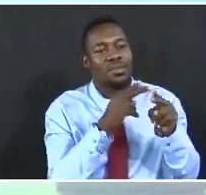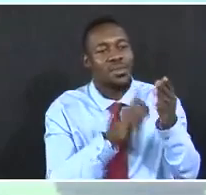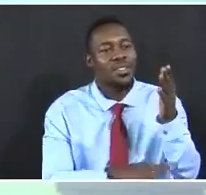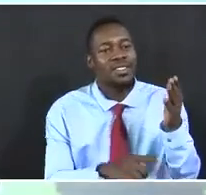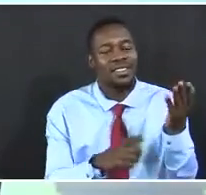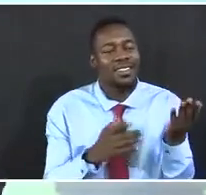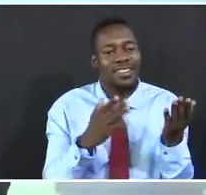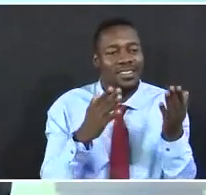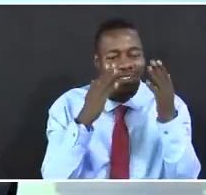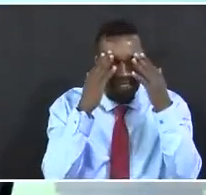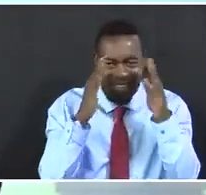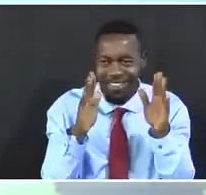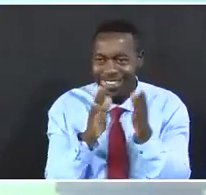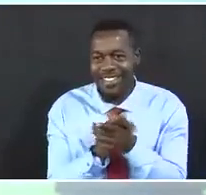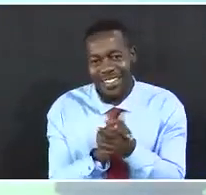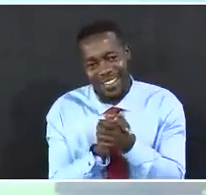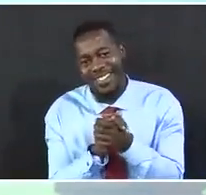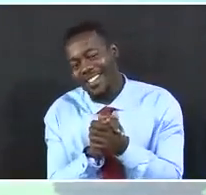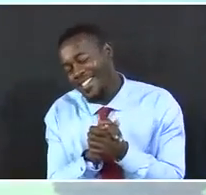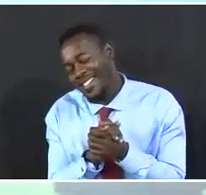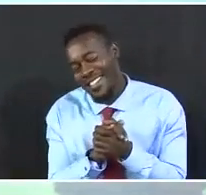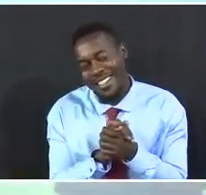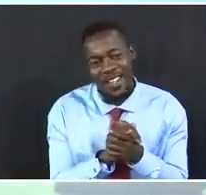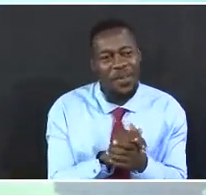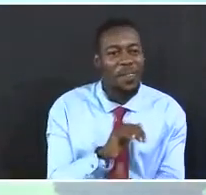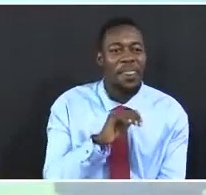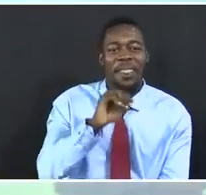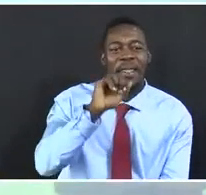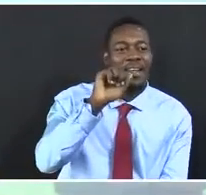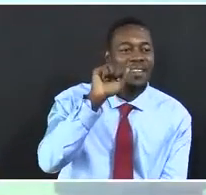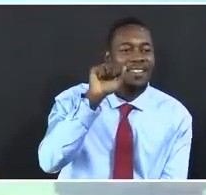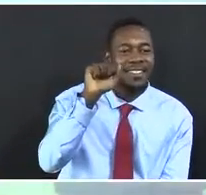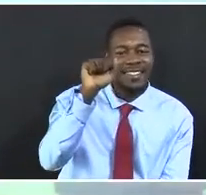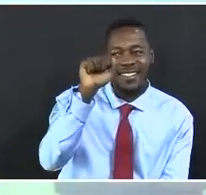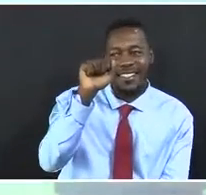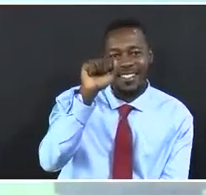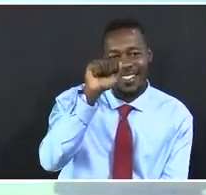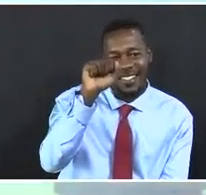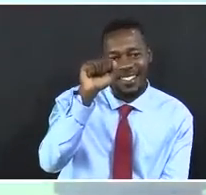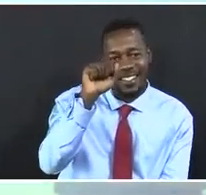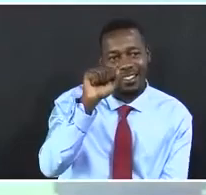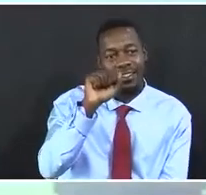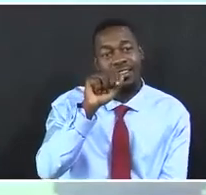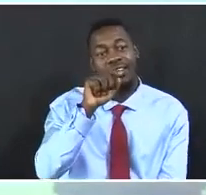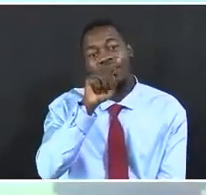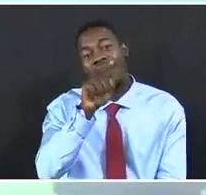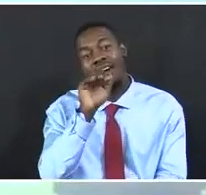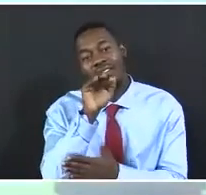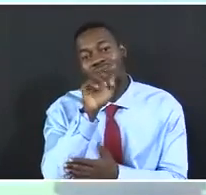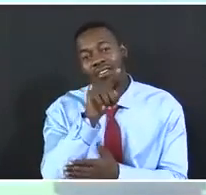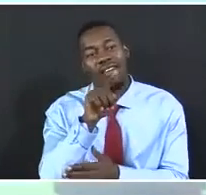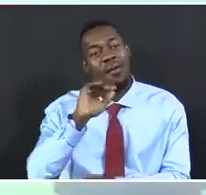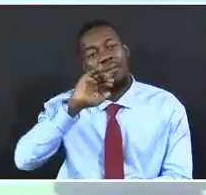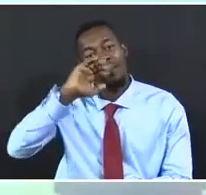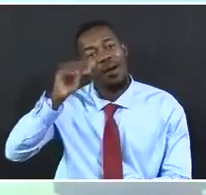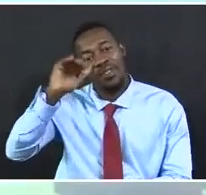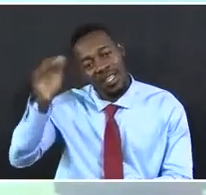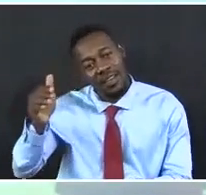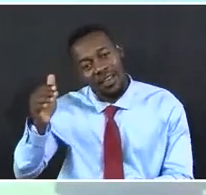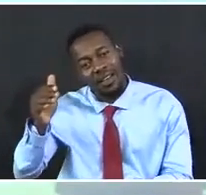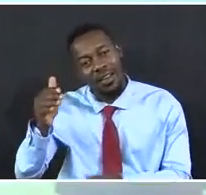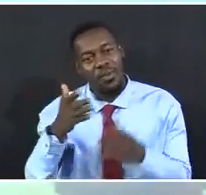121, verse 1 and 2, which reads, I lift up my eyes to the